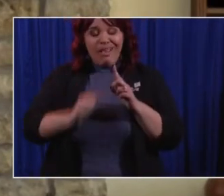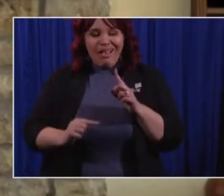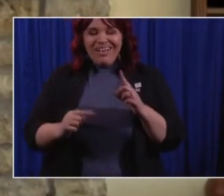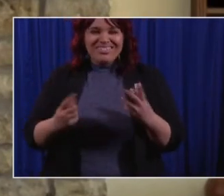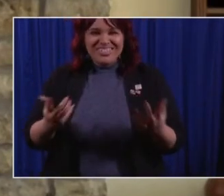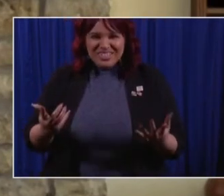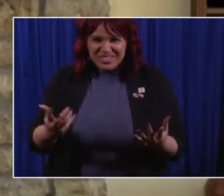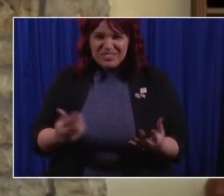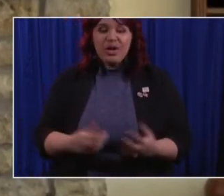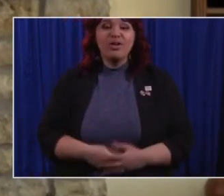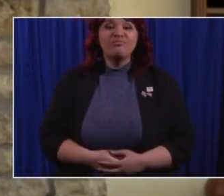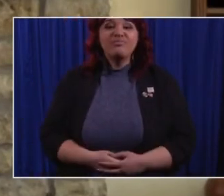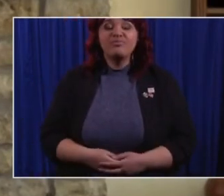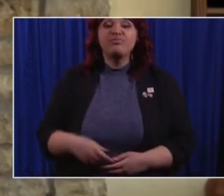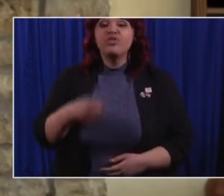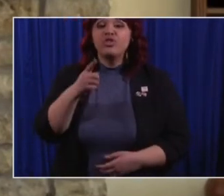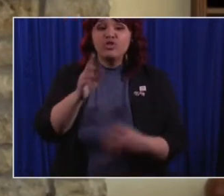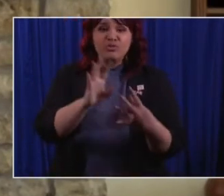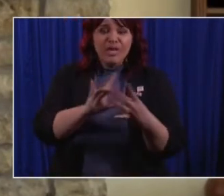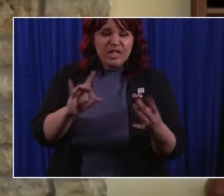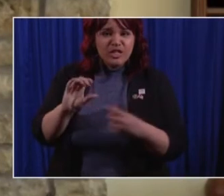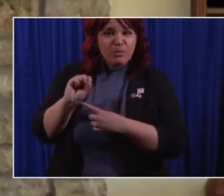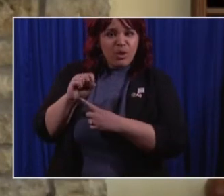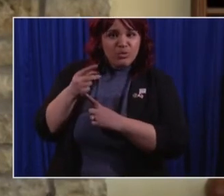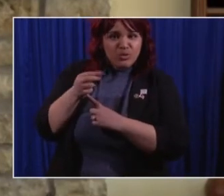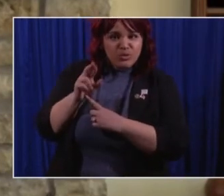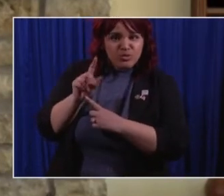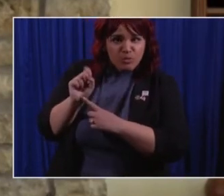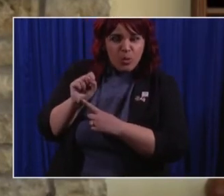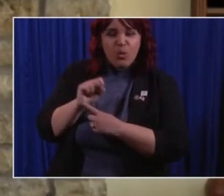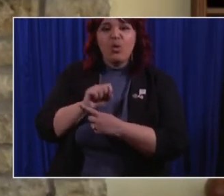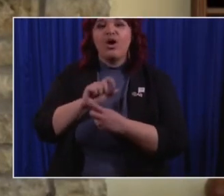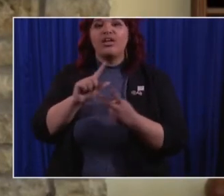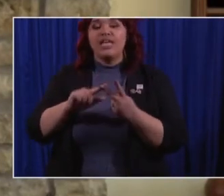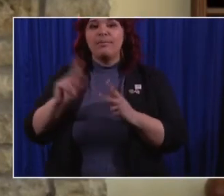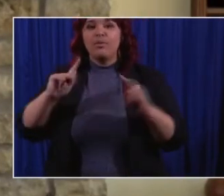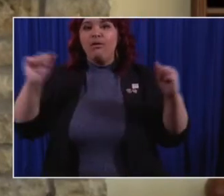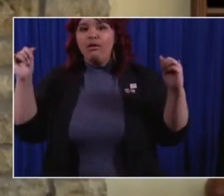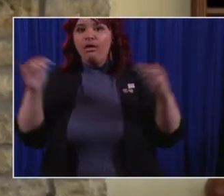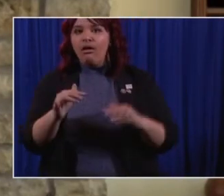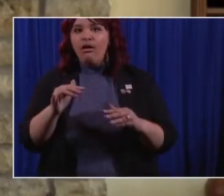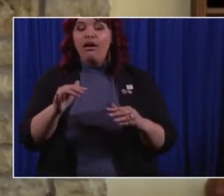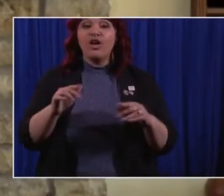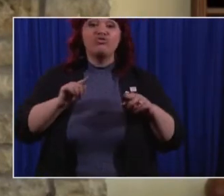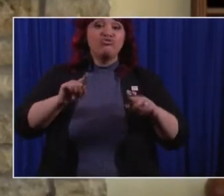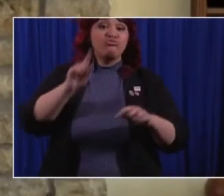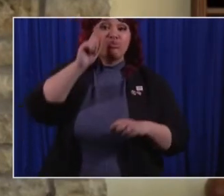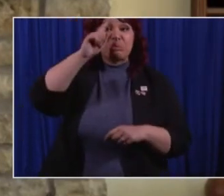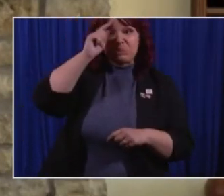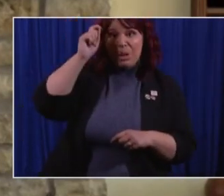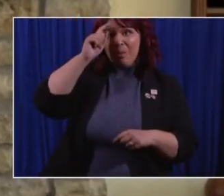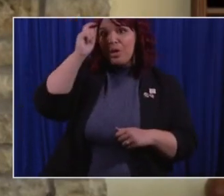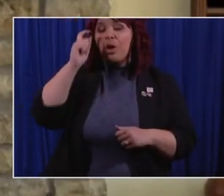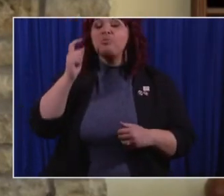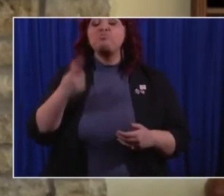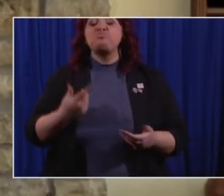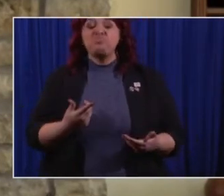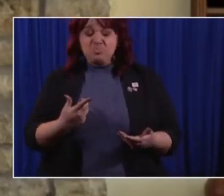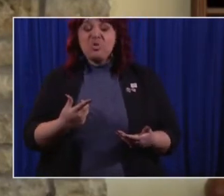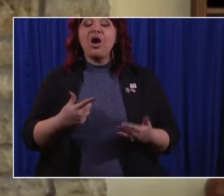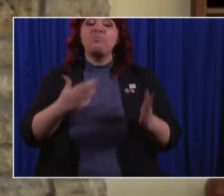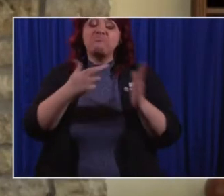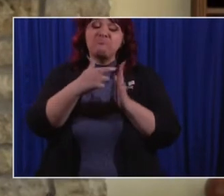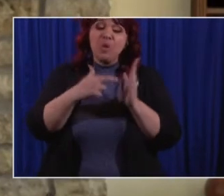about sports and crowds as well. If the spring and summer go the way we think it's going to, we're going to be able to expand and move forward, is what you said a few minutes